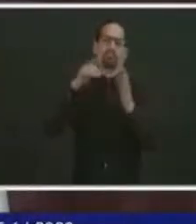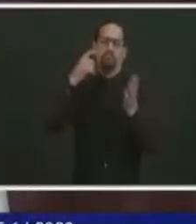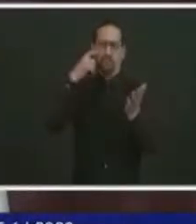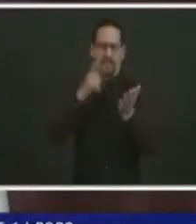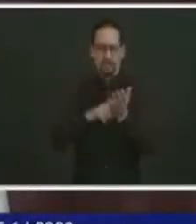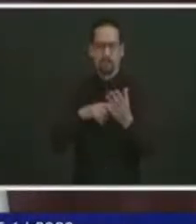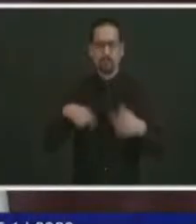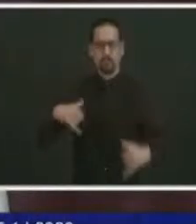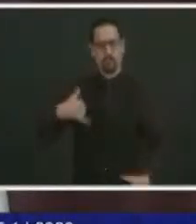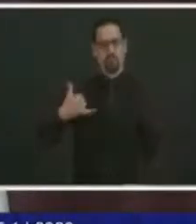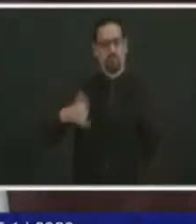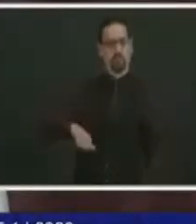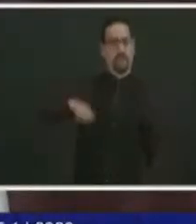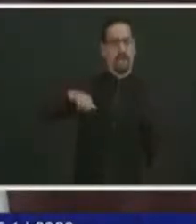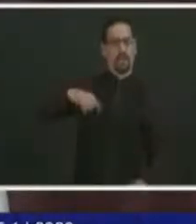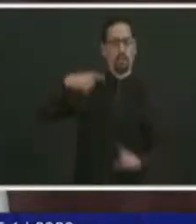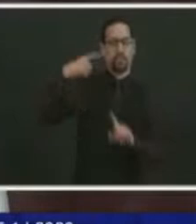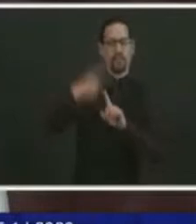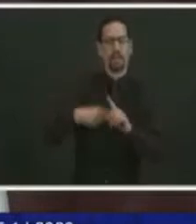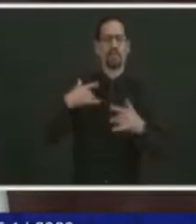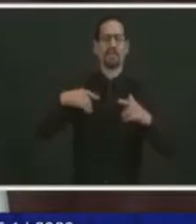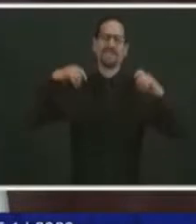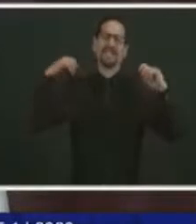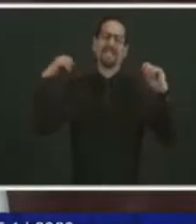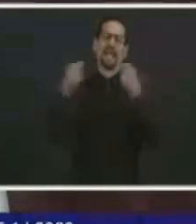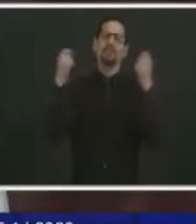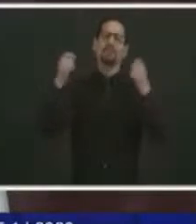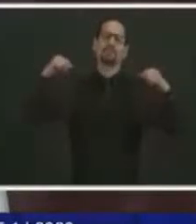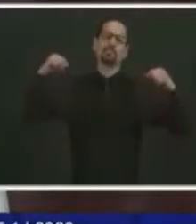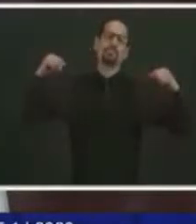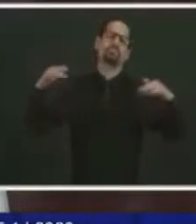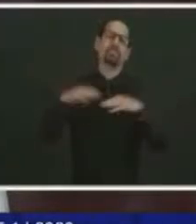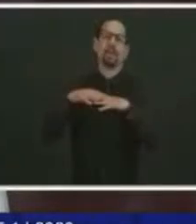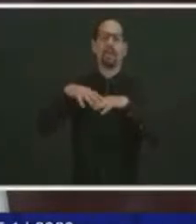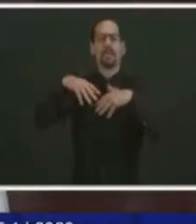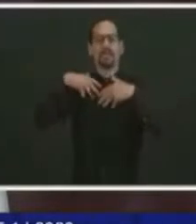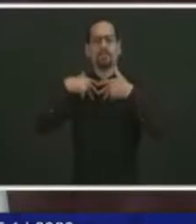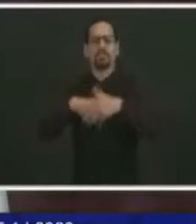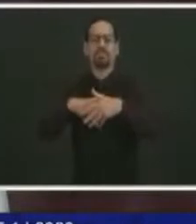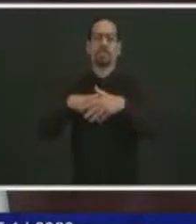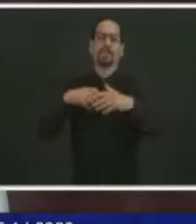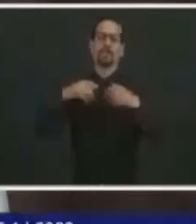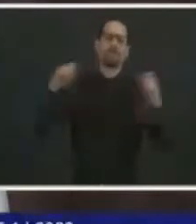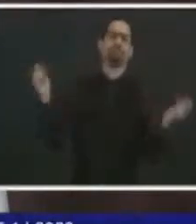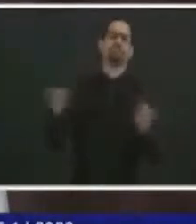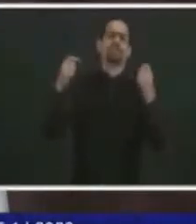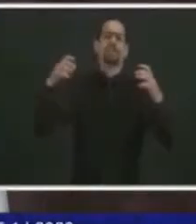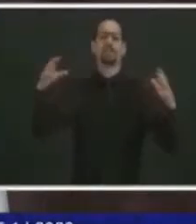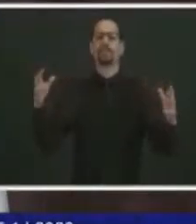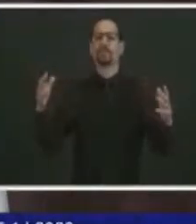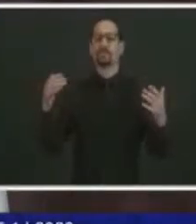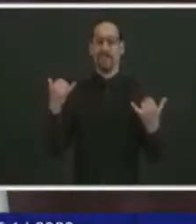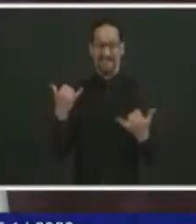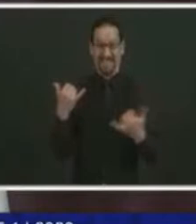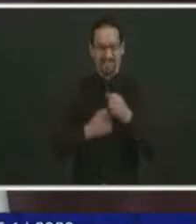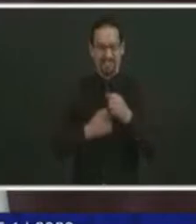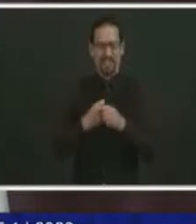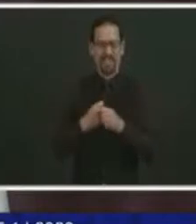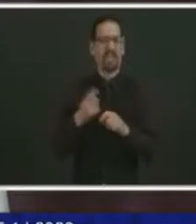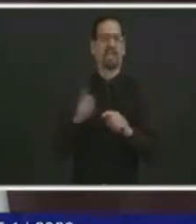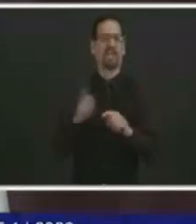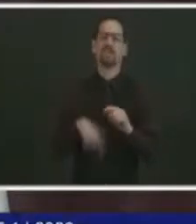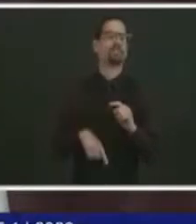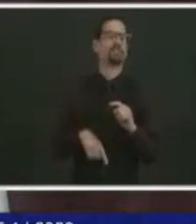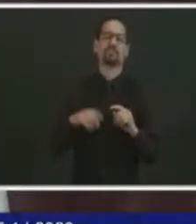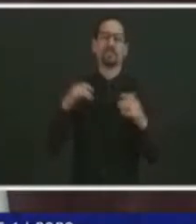great celebrations and gatherings. This year, obviously, the celebrations cannot and will not be the same.